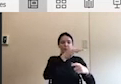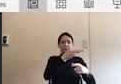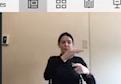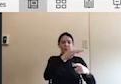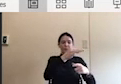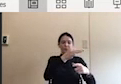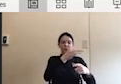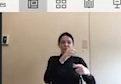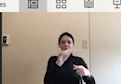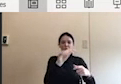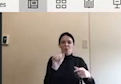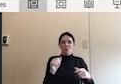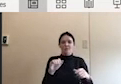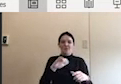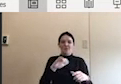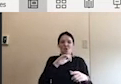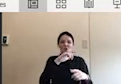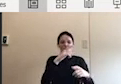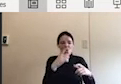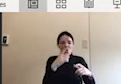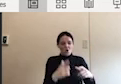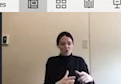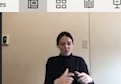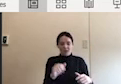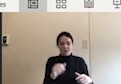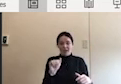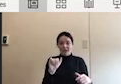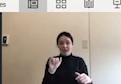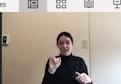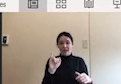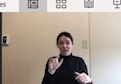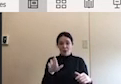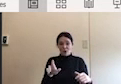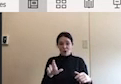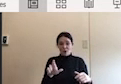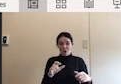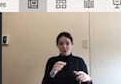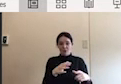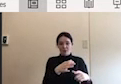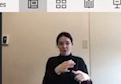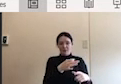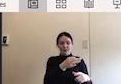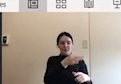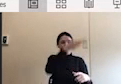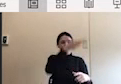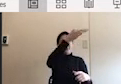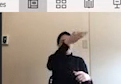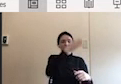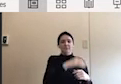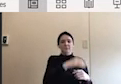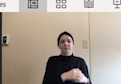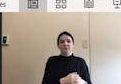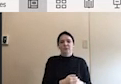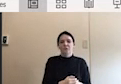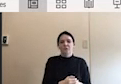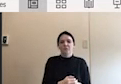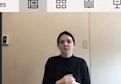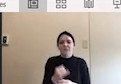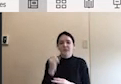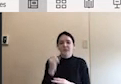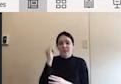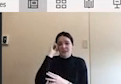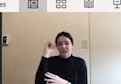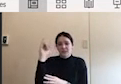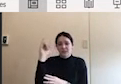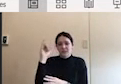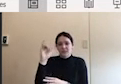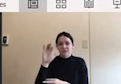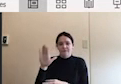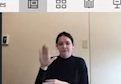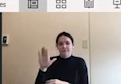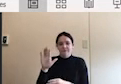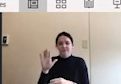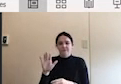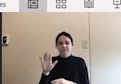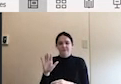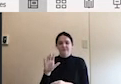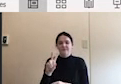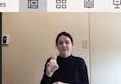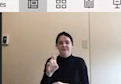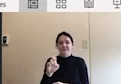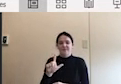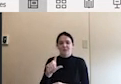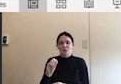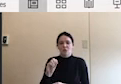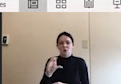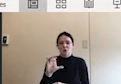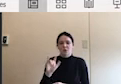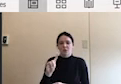right? So using our continuity equation, or the idea of our continuity equation, the velocity of the airflow through the pipe should be